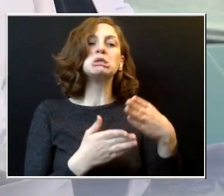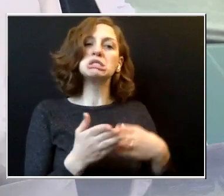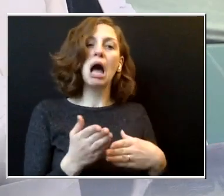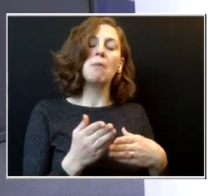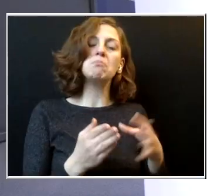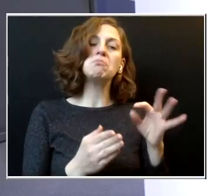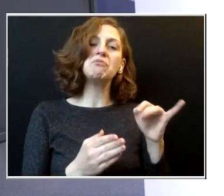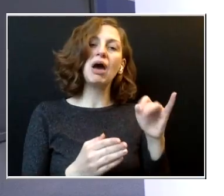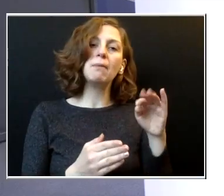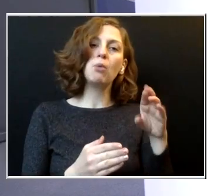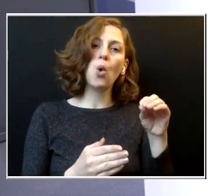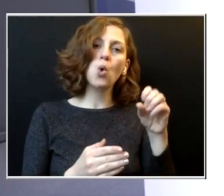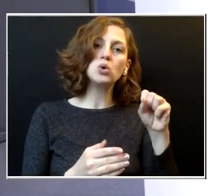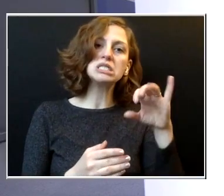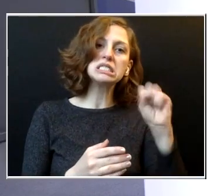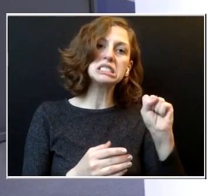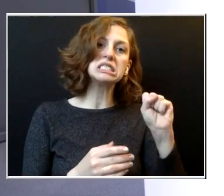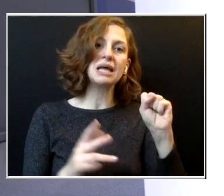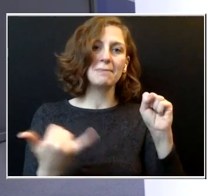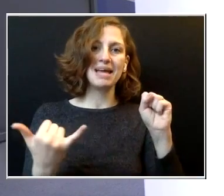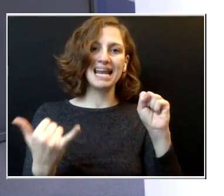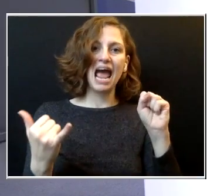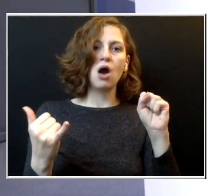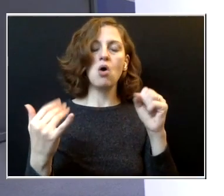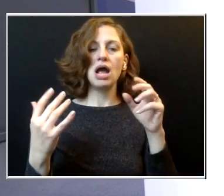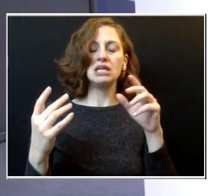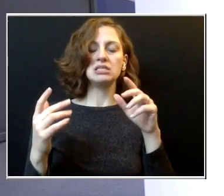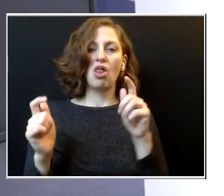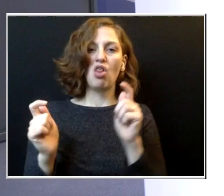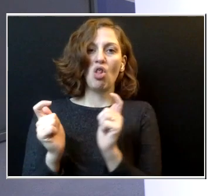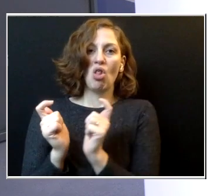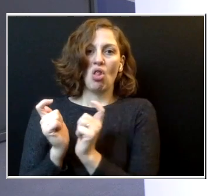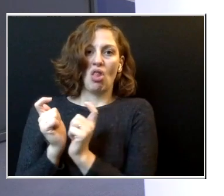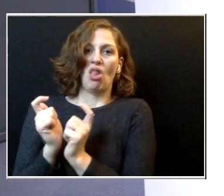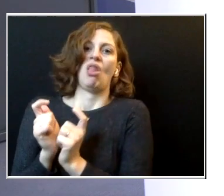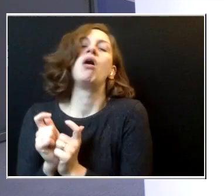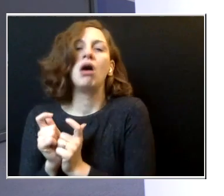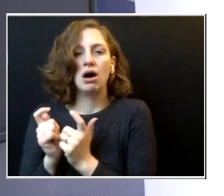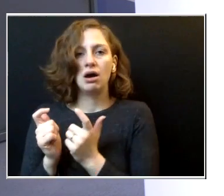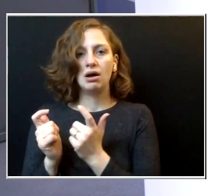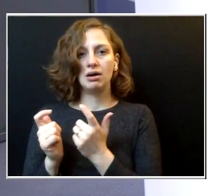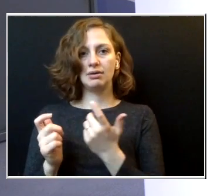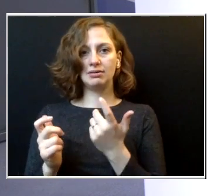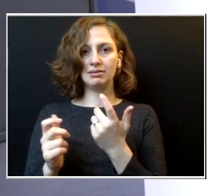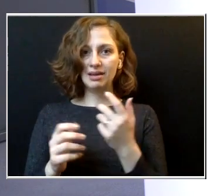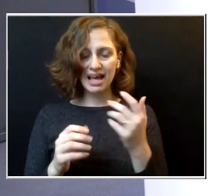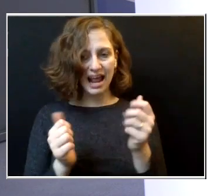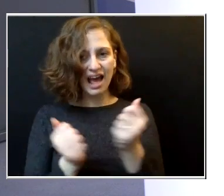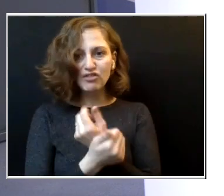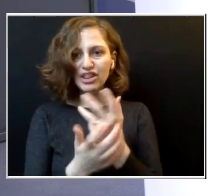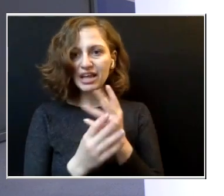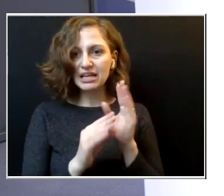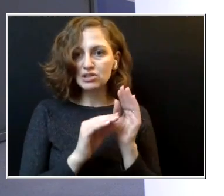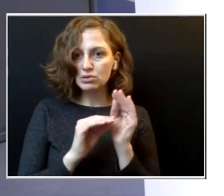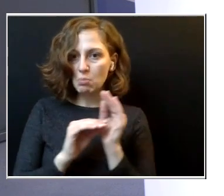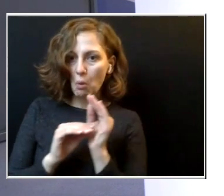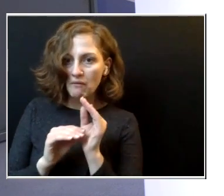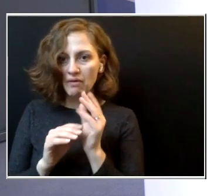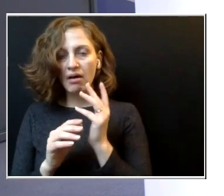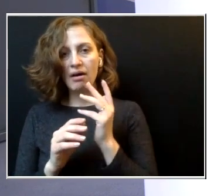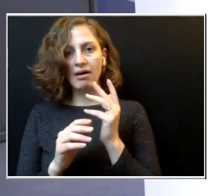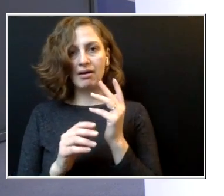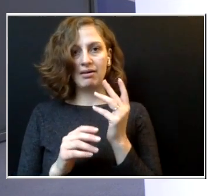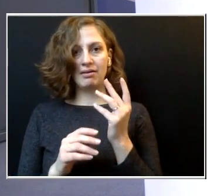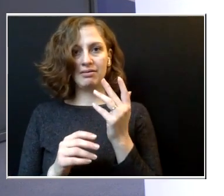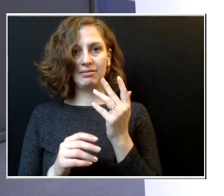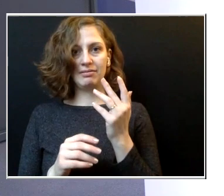showing that restriction. It's pulled the whole mediastinum over this direction because it retracts, and that scarring process, we forget. Well, we don't forget, we see